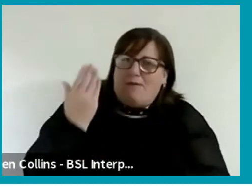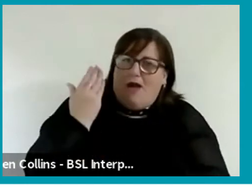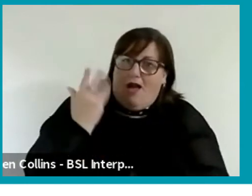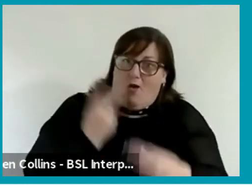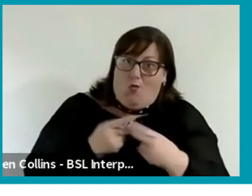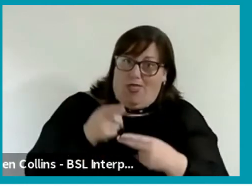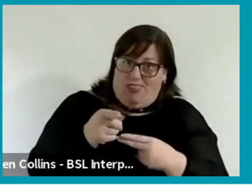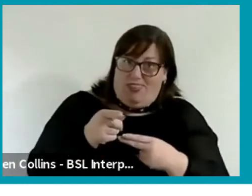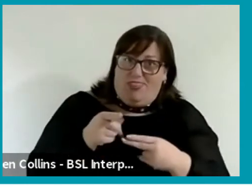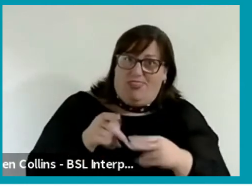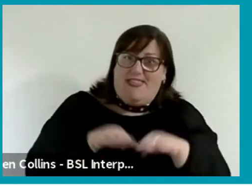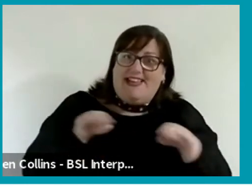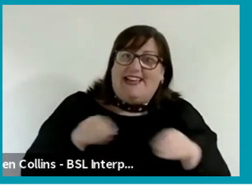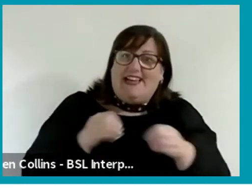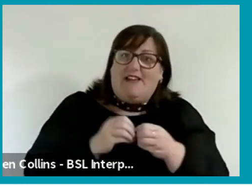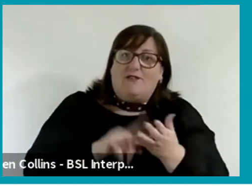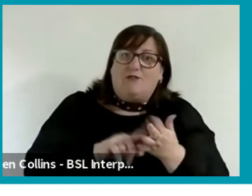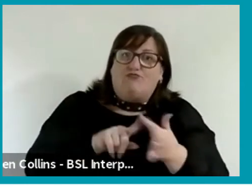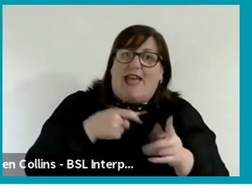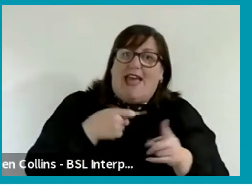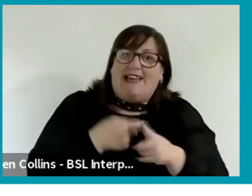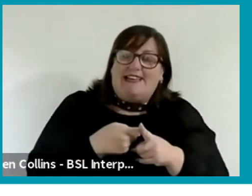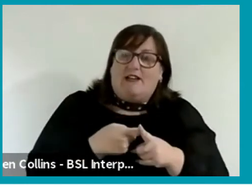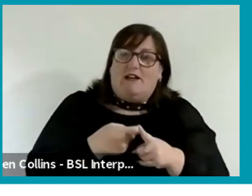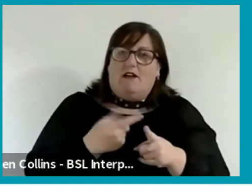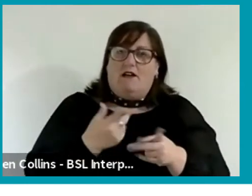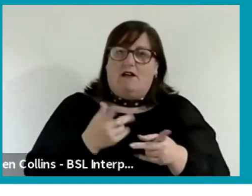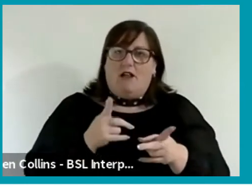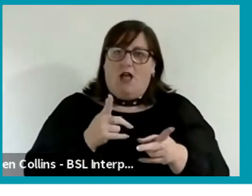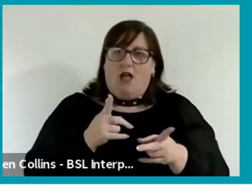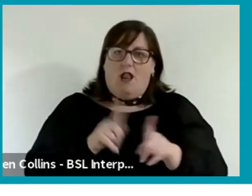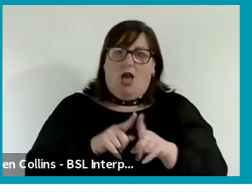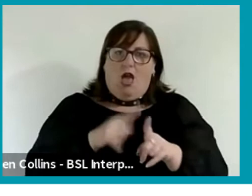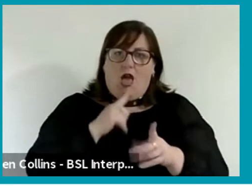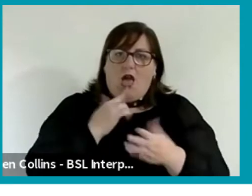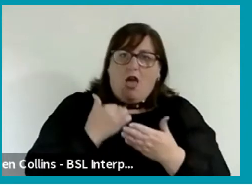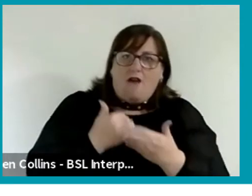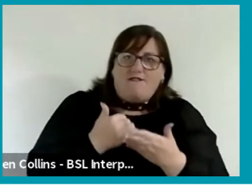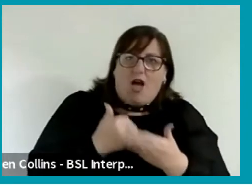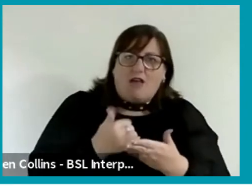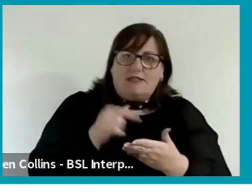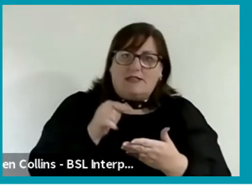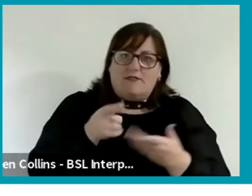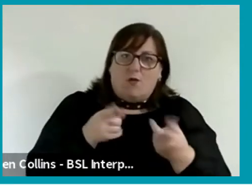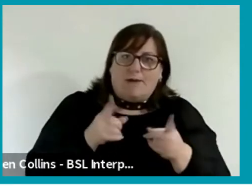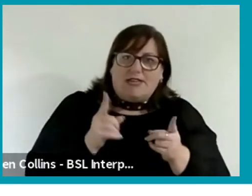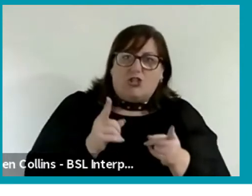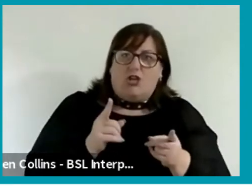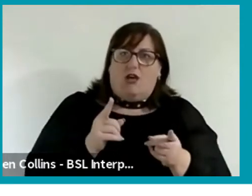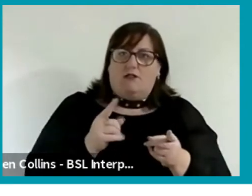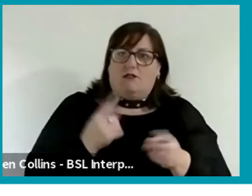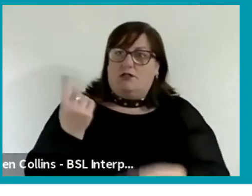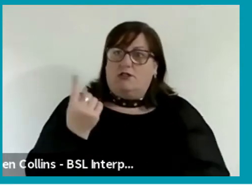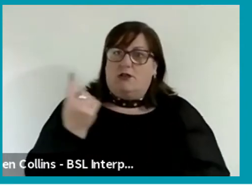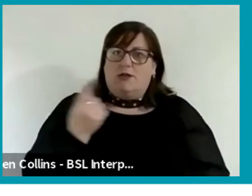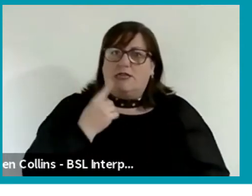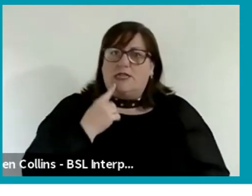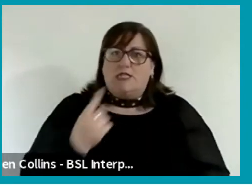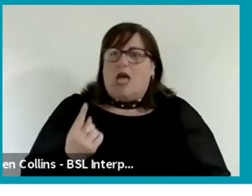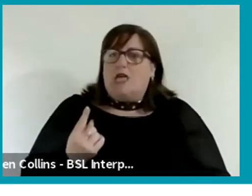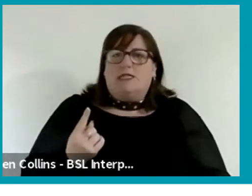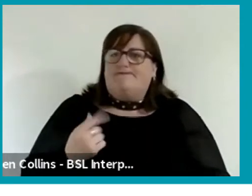giving managers advice on how to approach situations when someone says, I can't use camera.